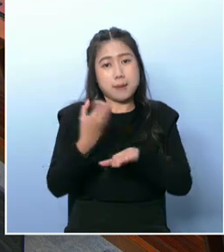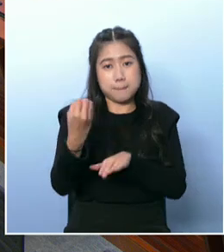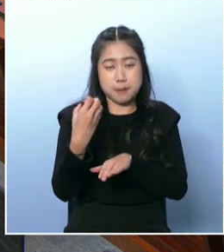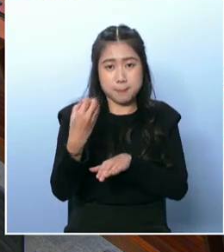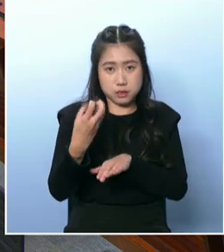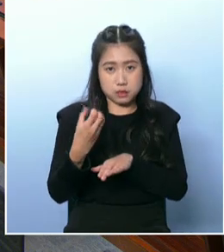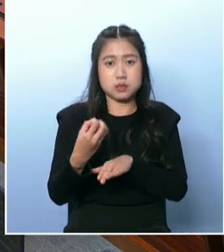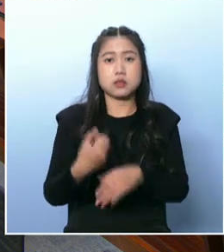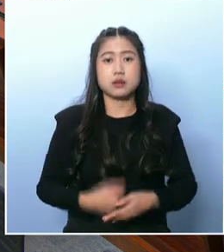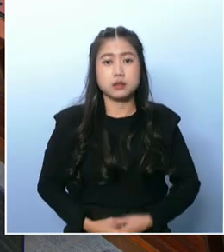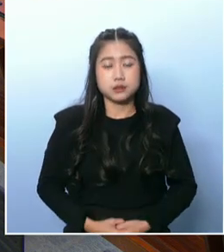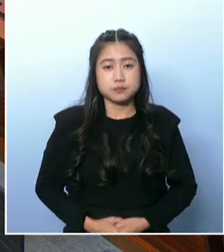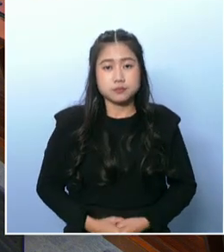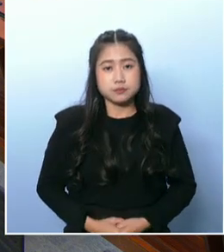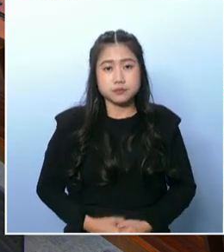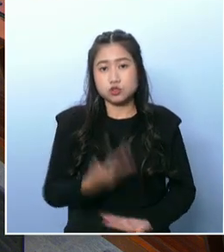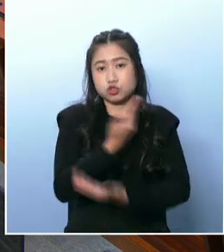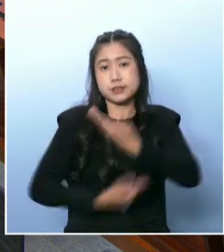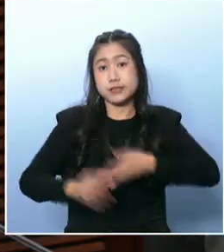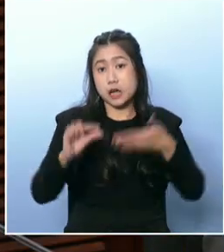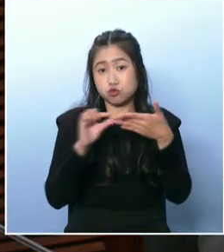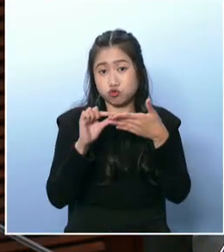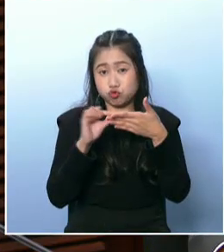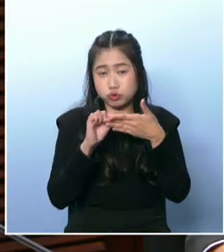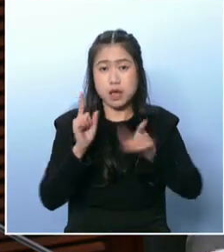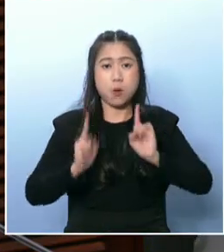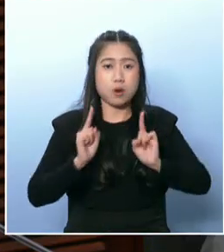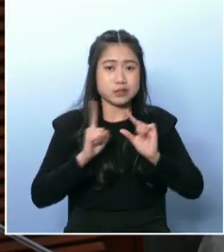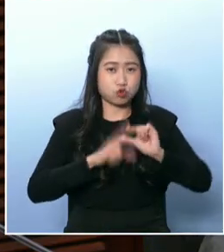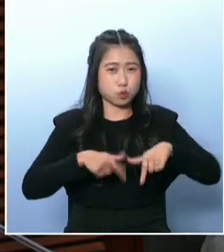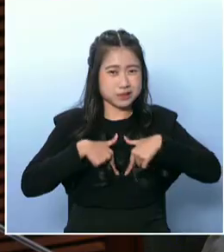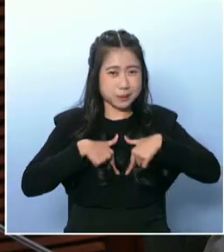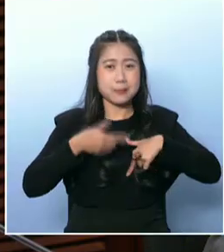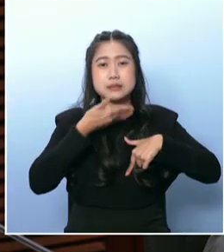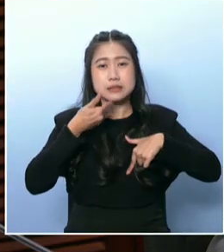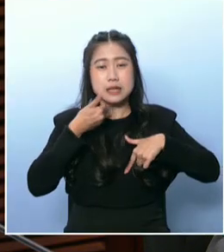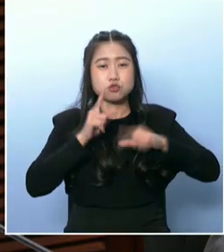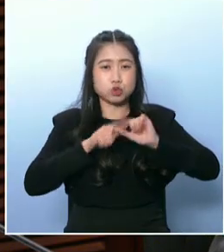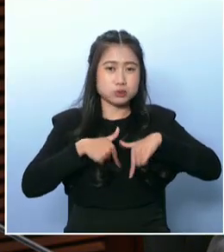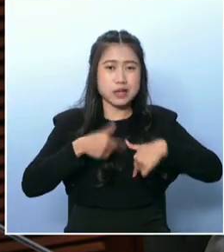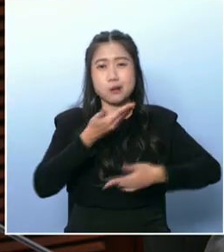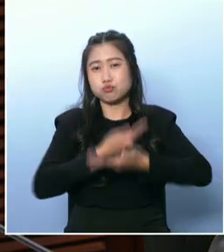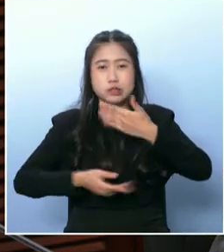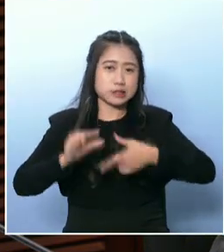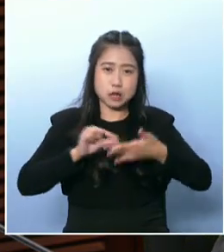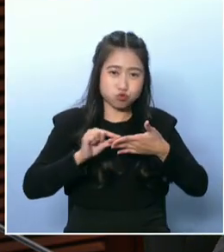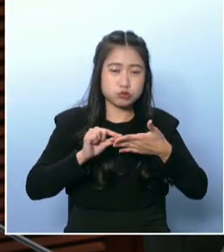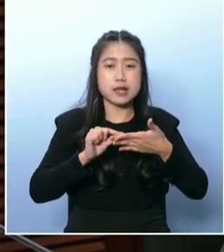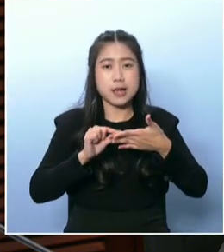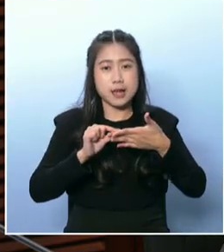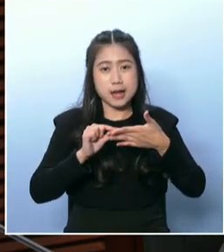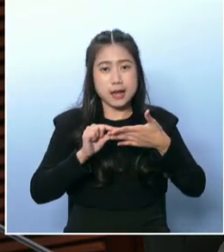On Ms. Kwok's questions, she asked whether for the RCHDs and the day